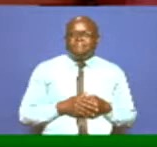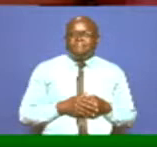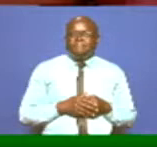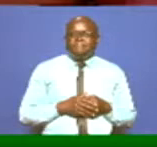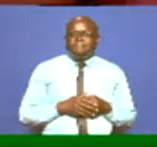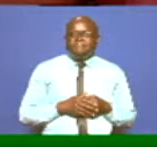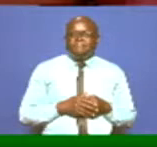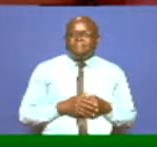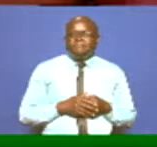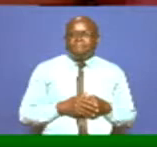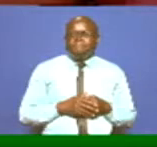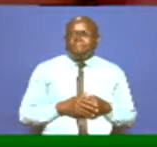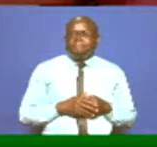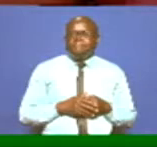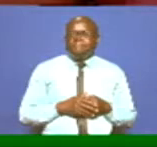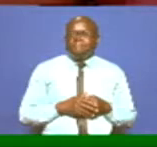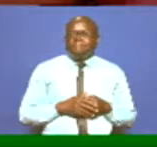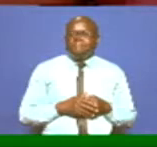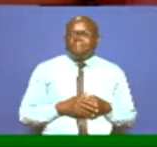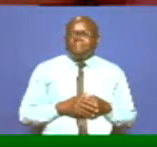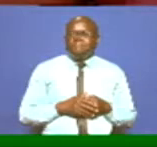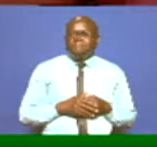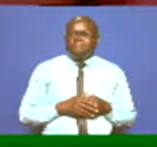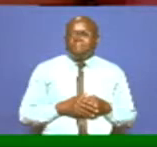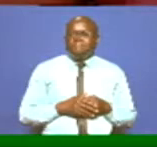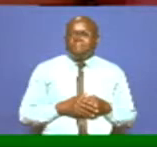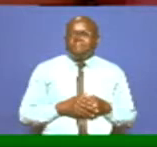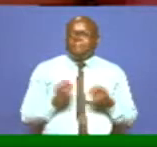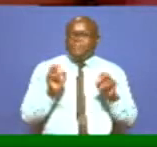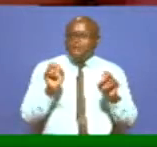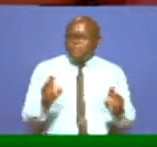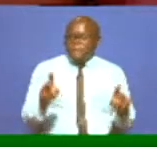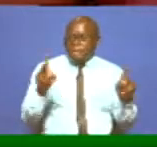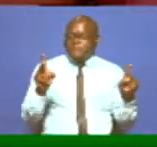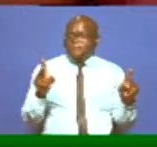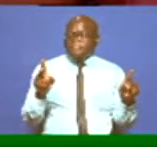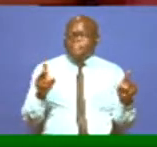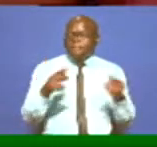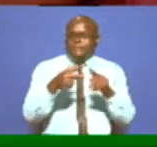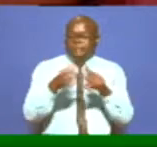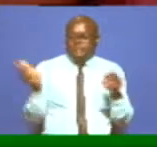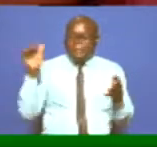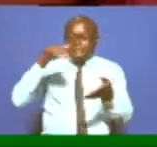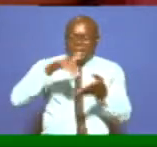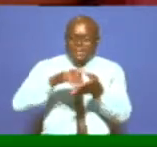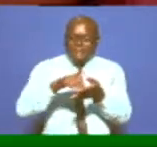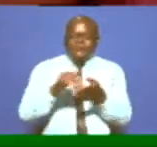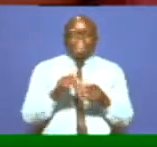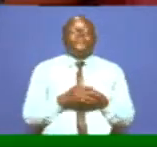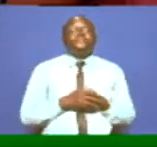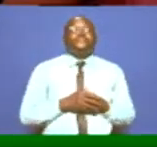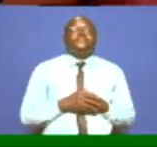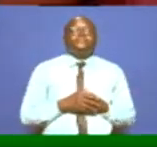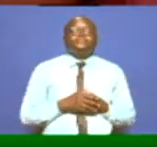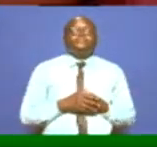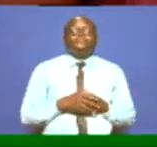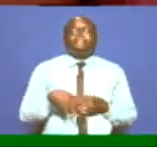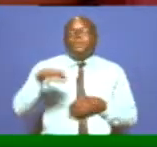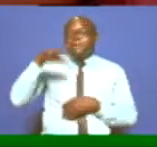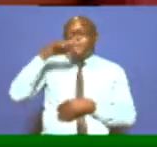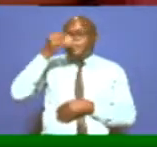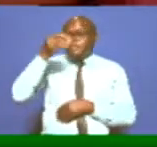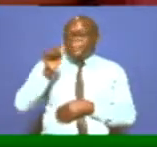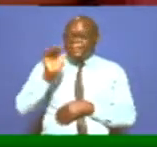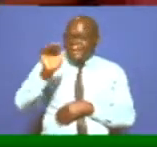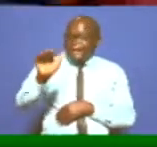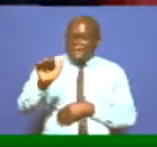You have it. You have the mic. Okay, Mr. Speaker, I will start it again. Mr. Speaker, I rise to ask